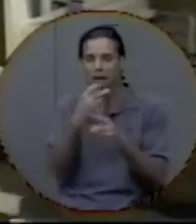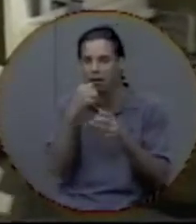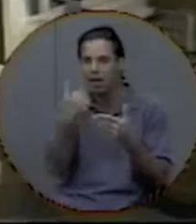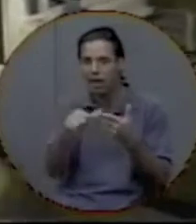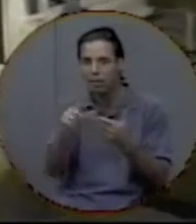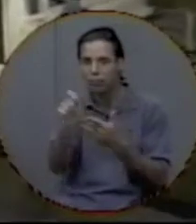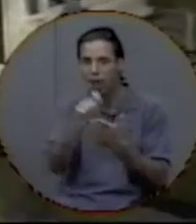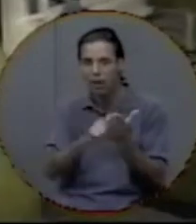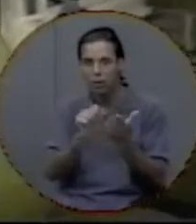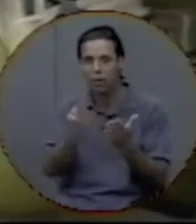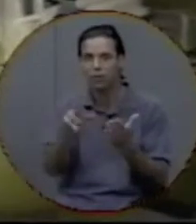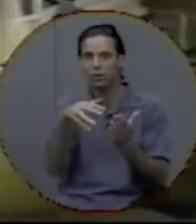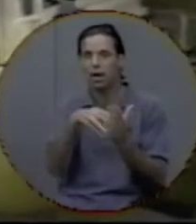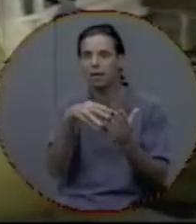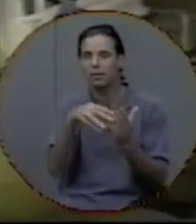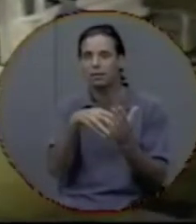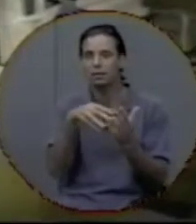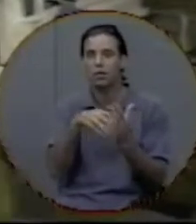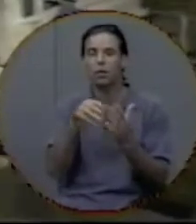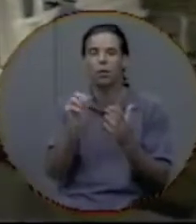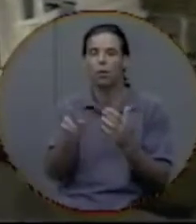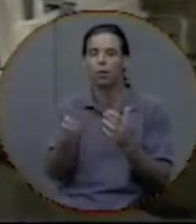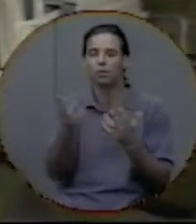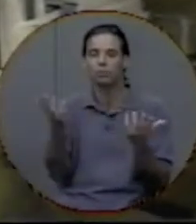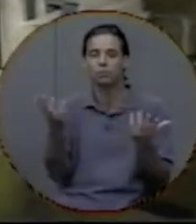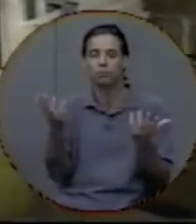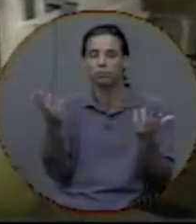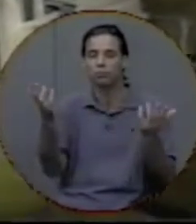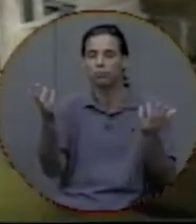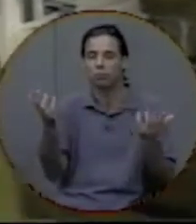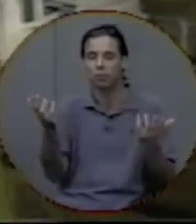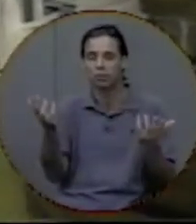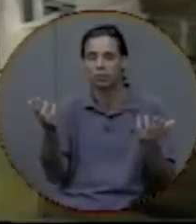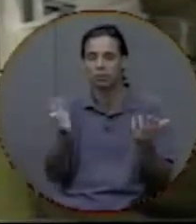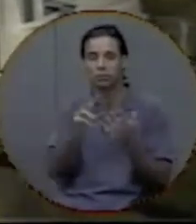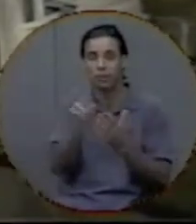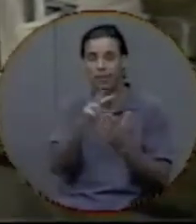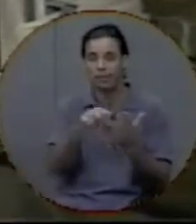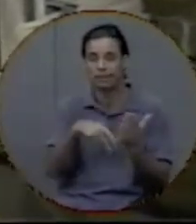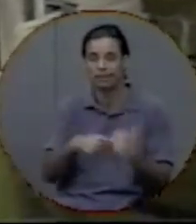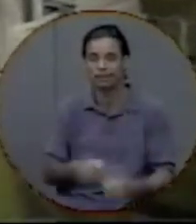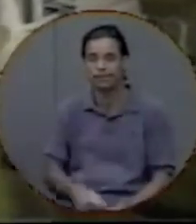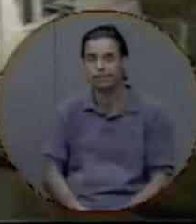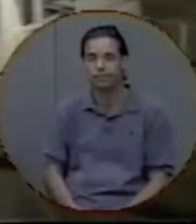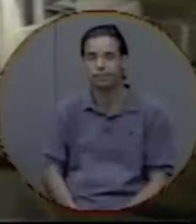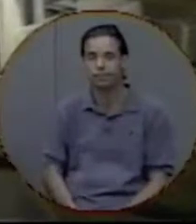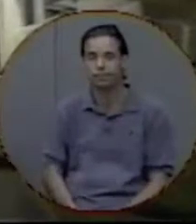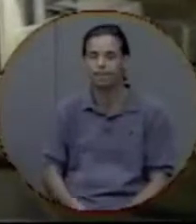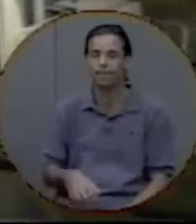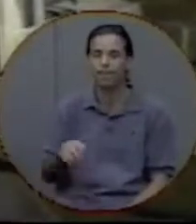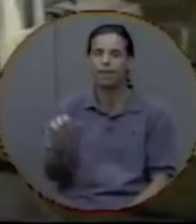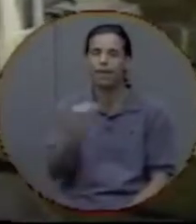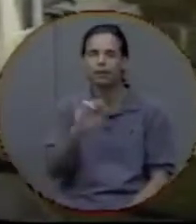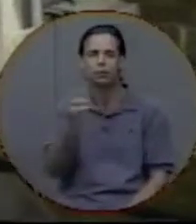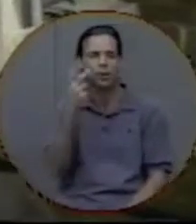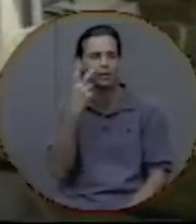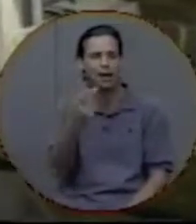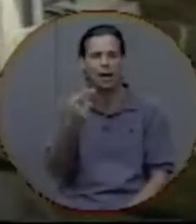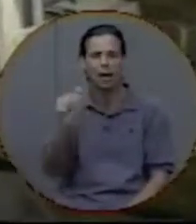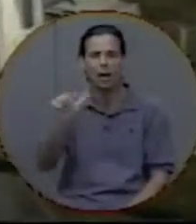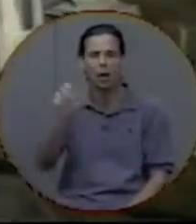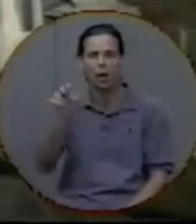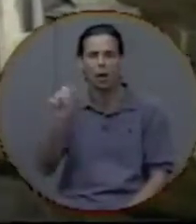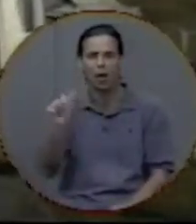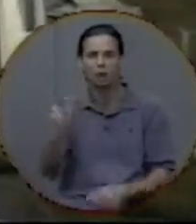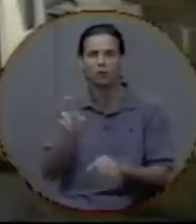writing or studies or just reading. As you can see, Halona is putting on this thing called